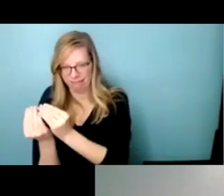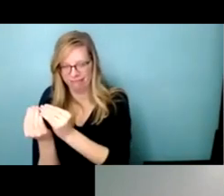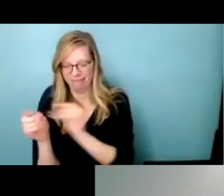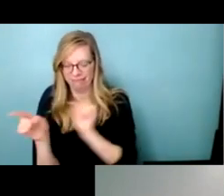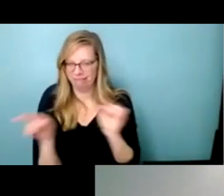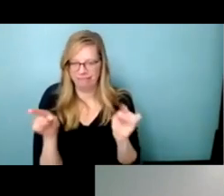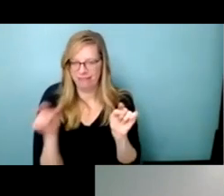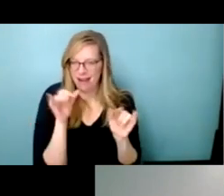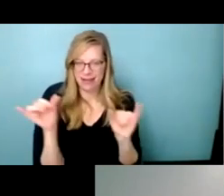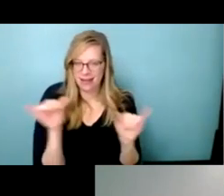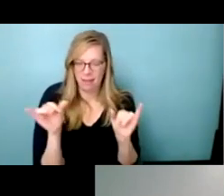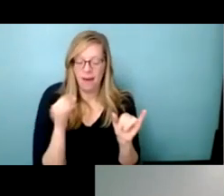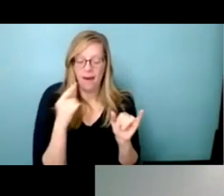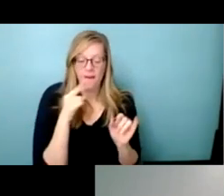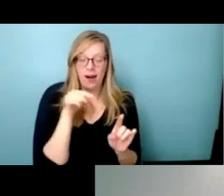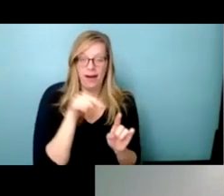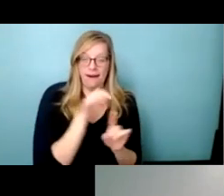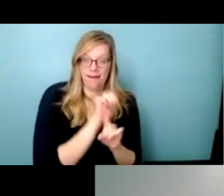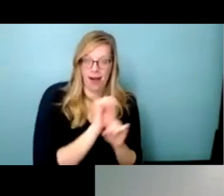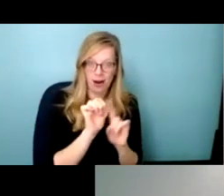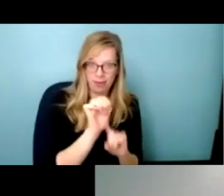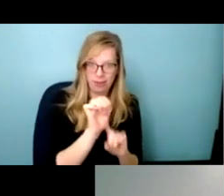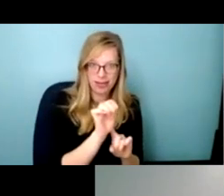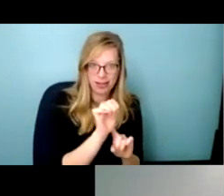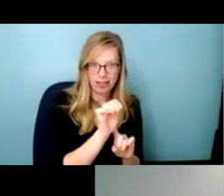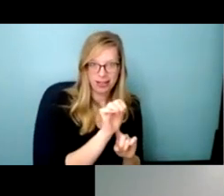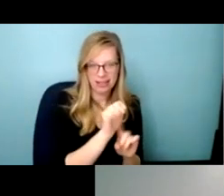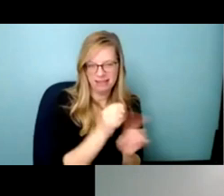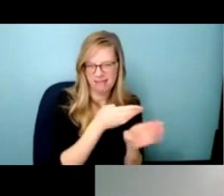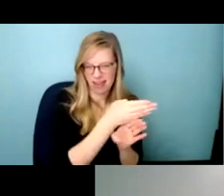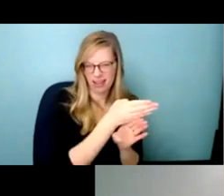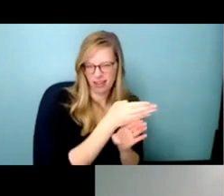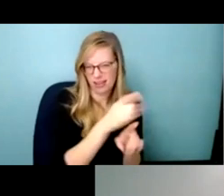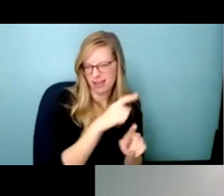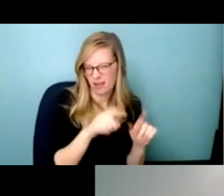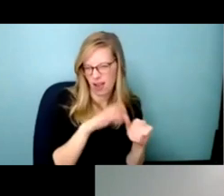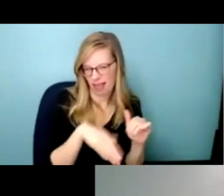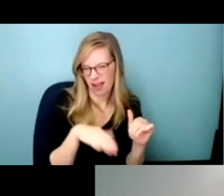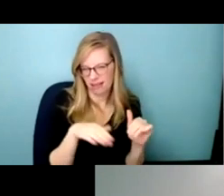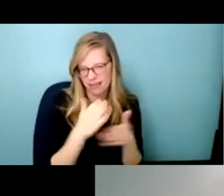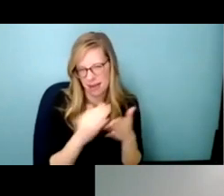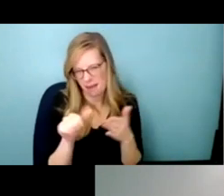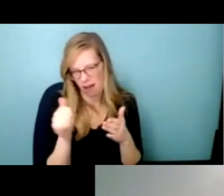the environmental sector, so it varies. For us,